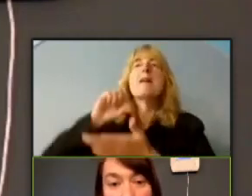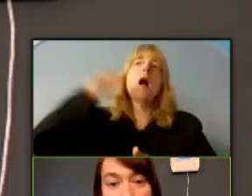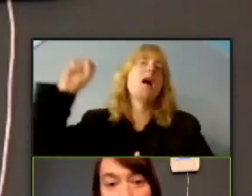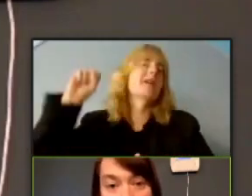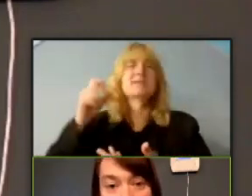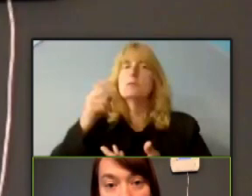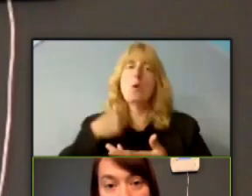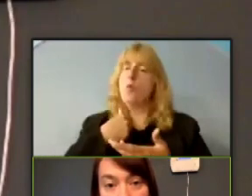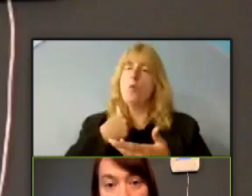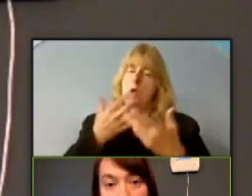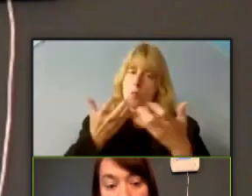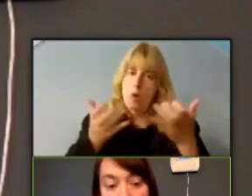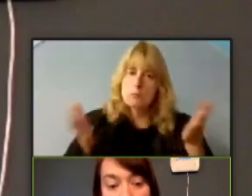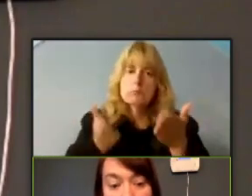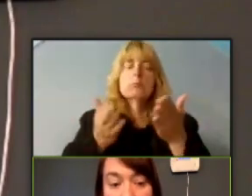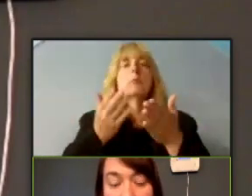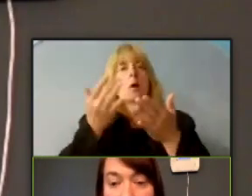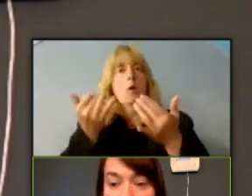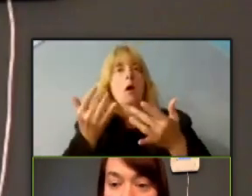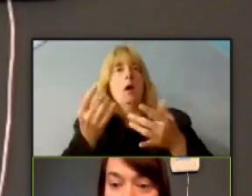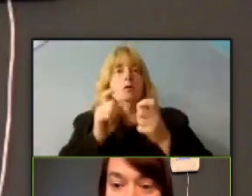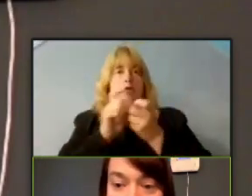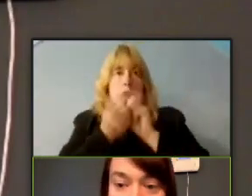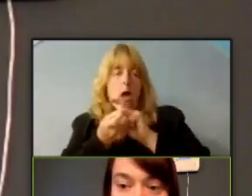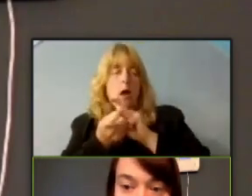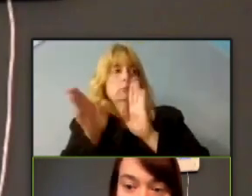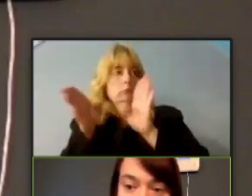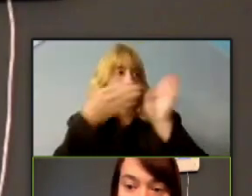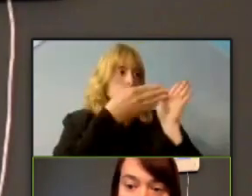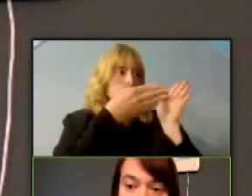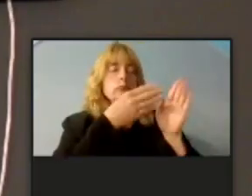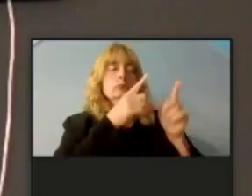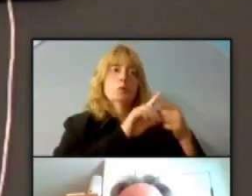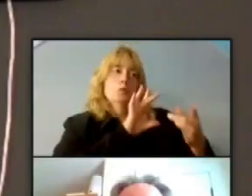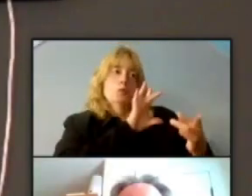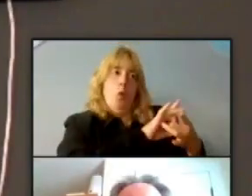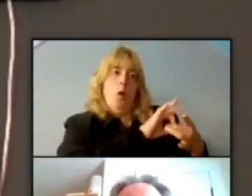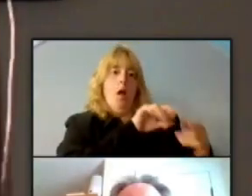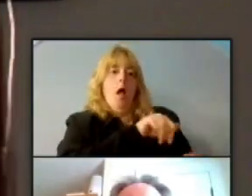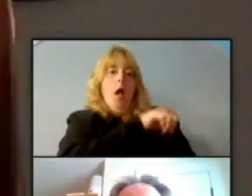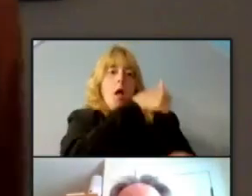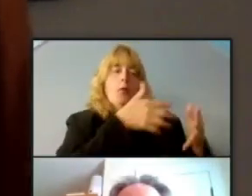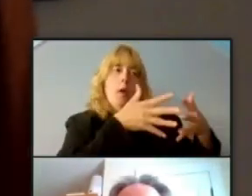other America with us, other white allies." Marty?